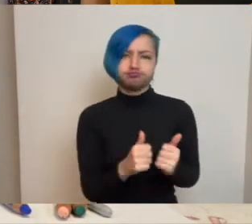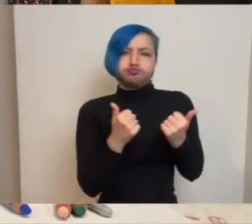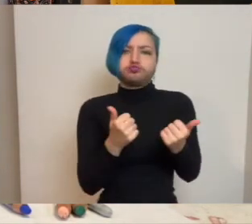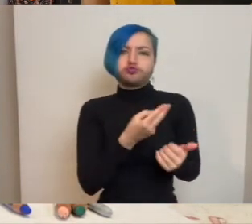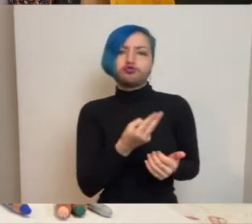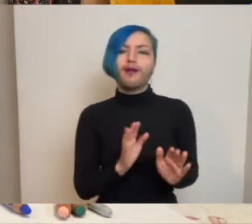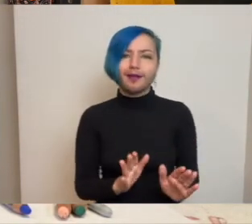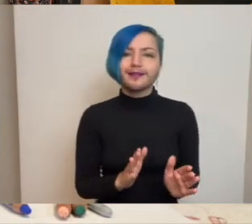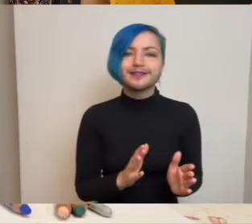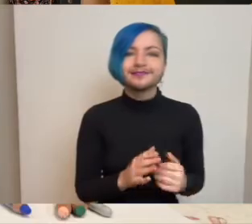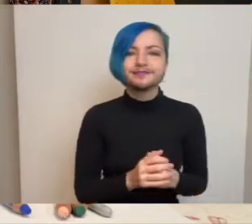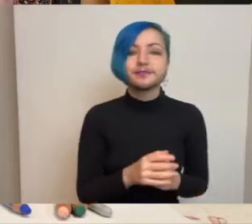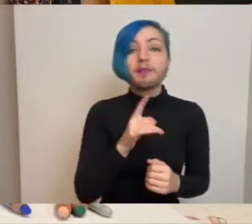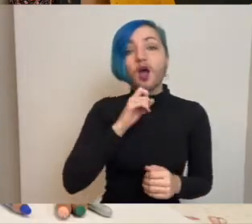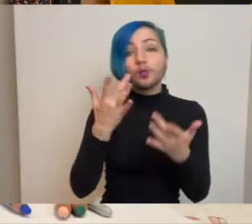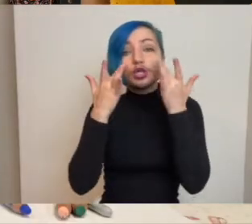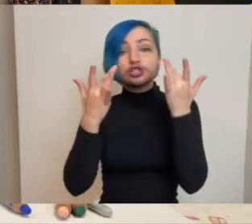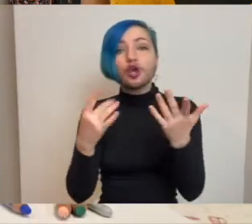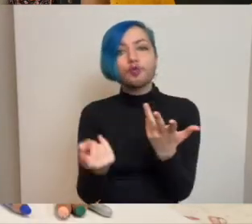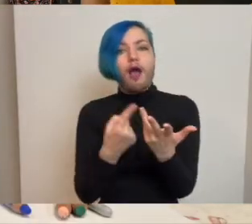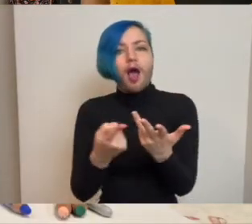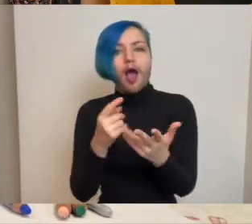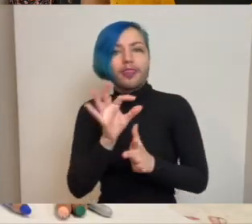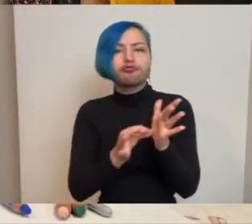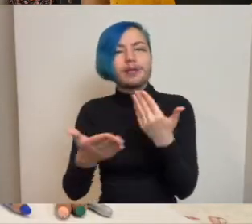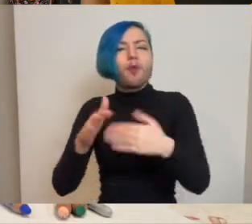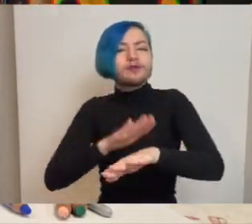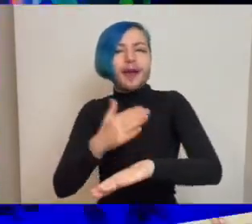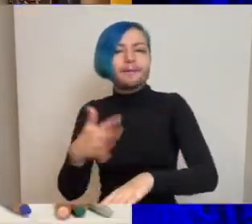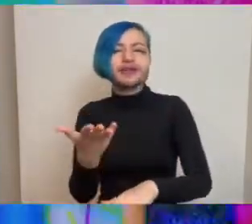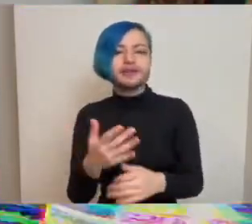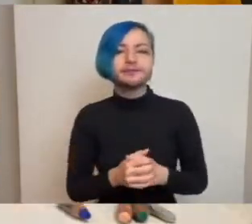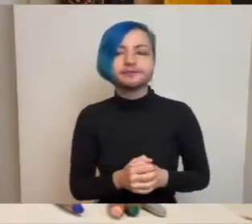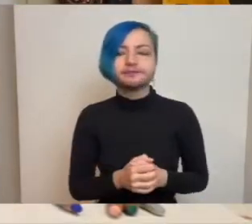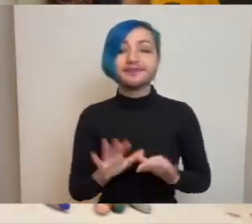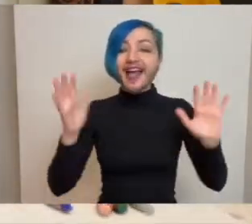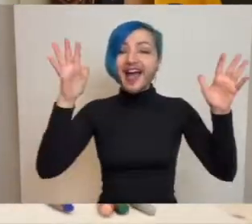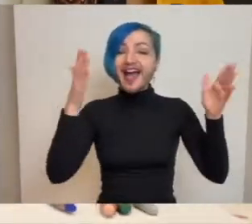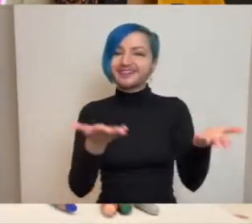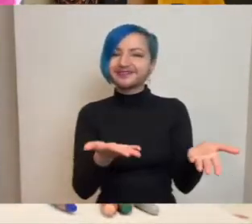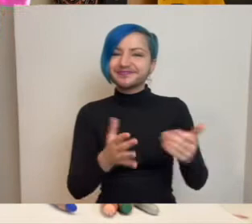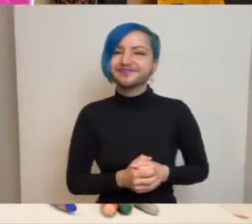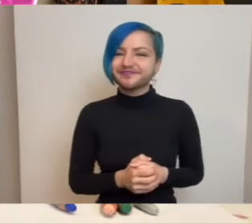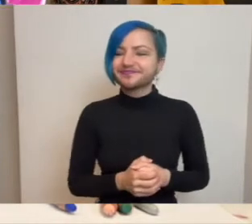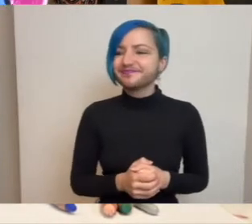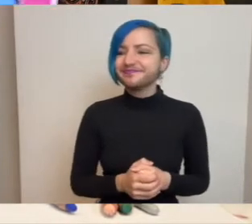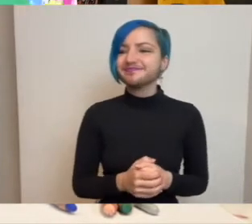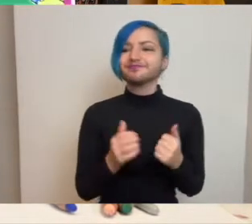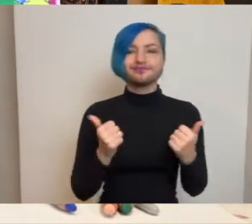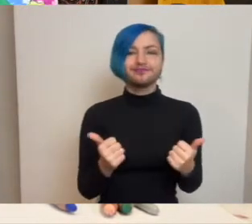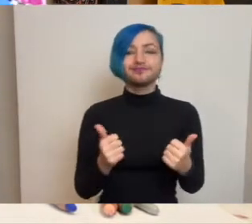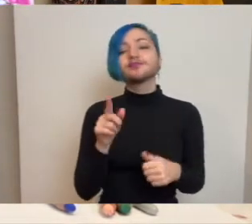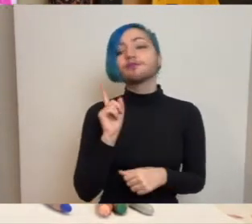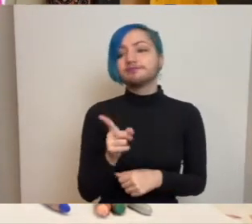you shortly another version of one where I had a little bit extra time. Okay, ta-da! Okay, guys, so